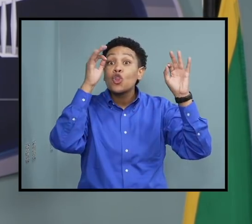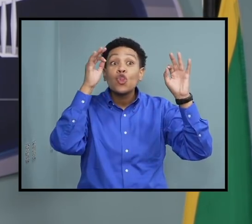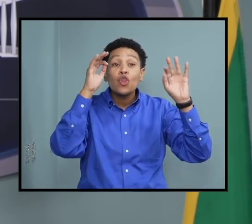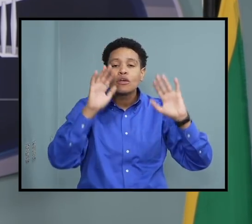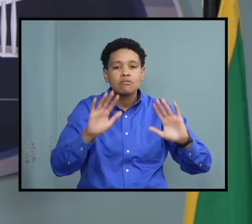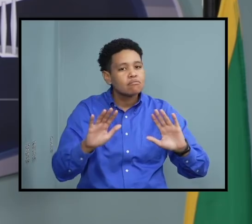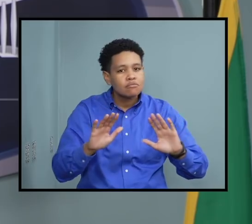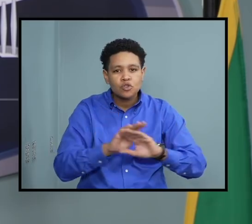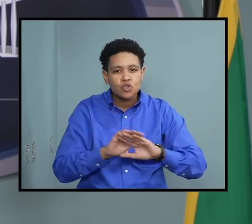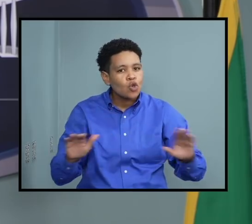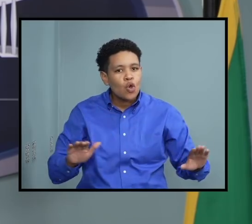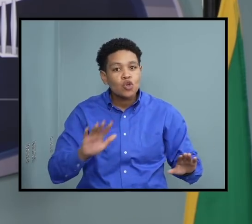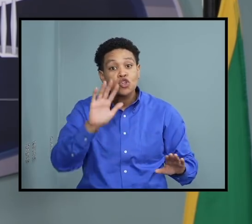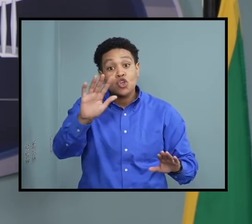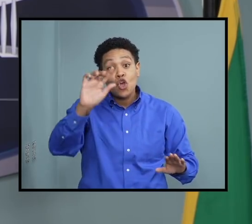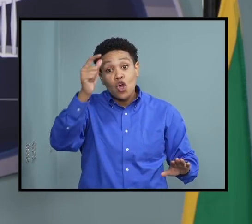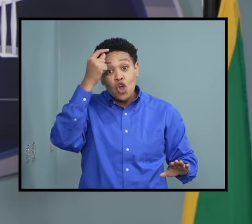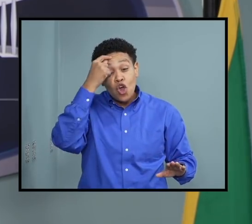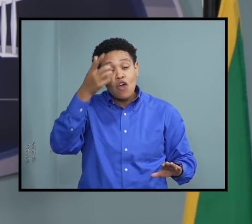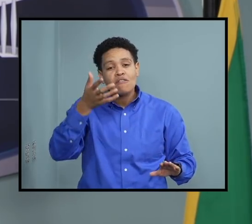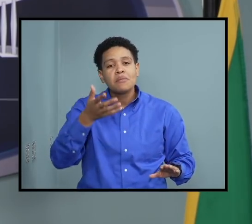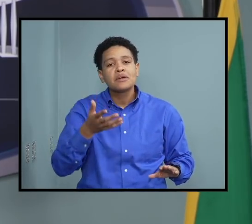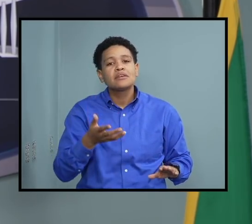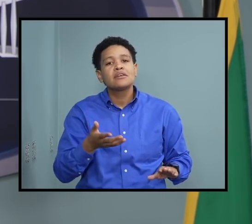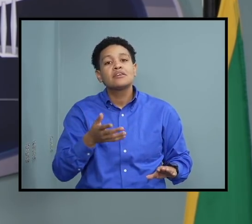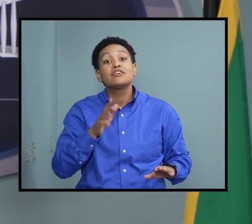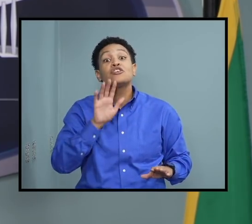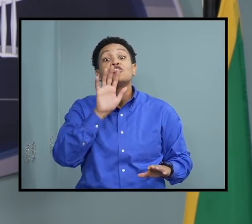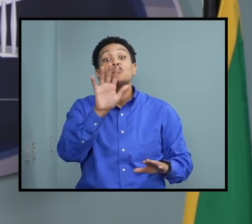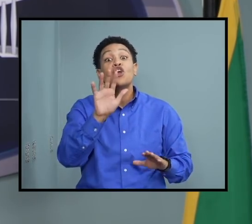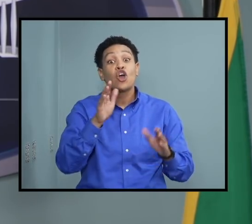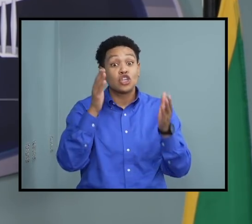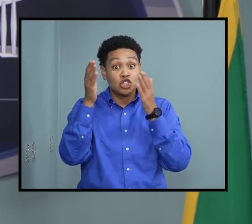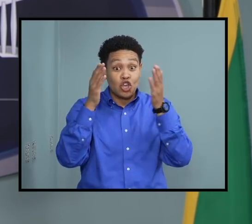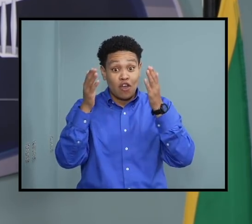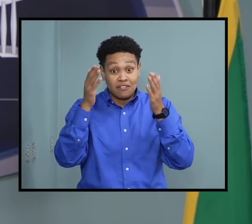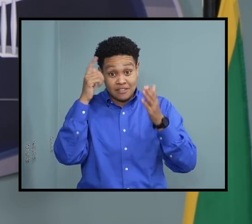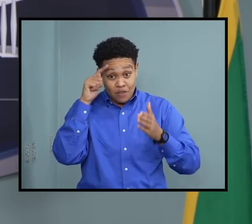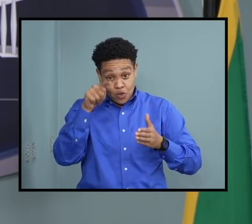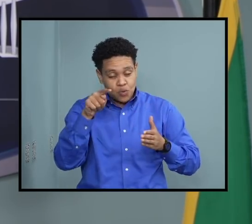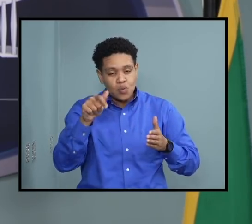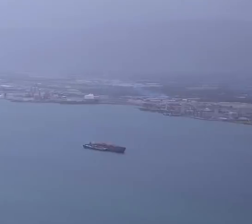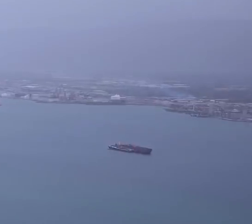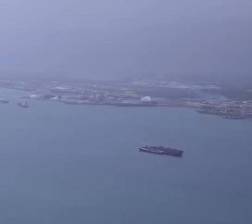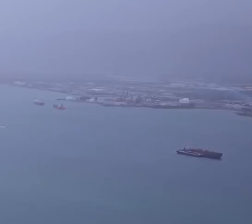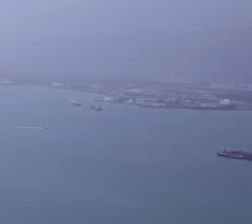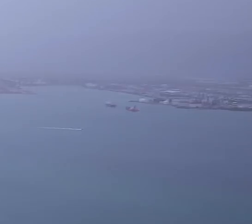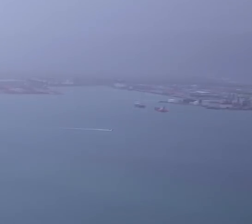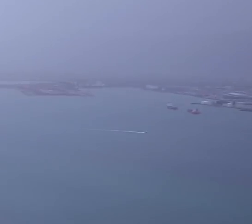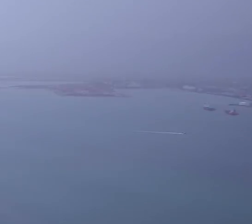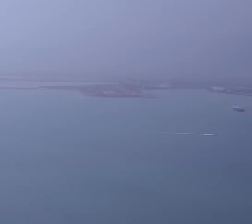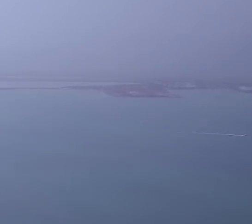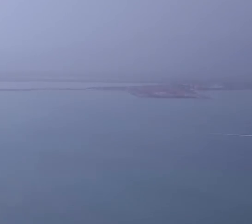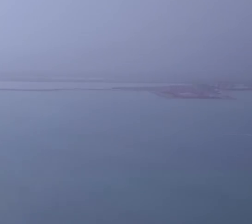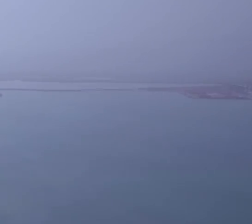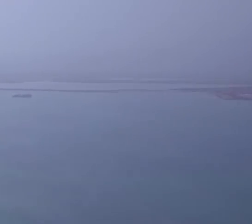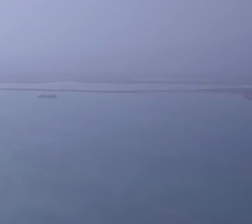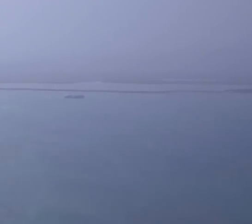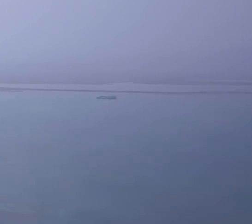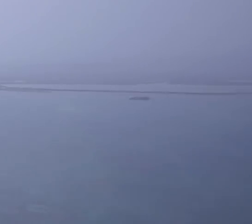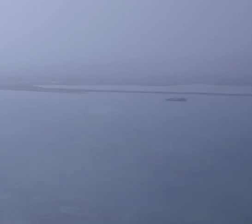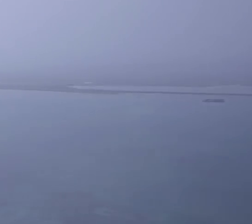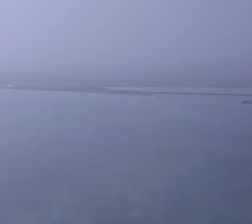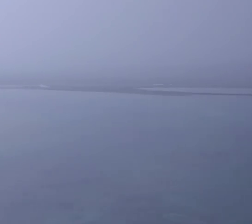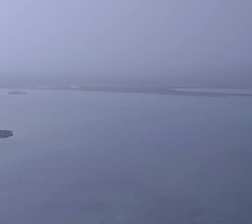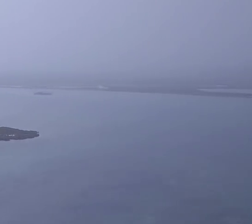them, as your government in your service will not be distracted. Mr. Holness outlined